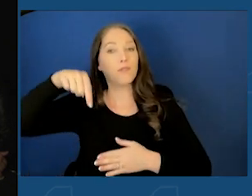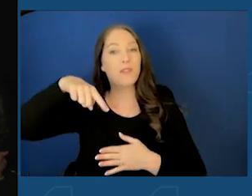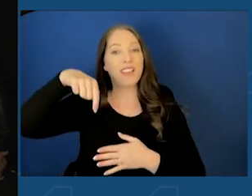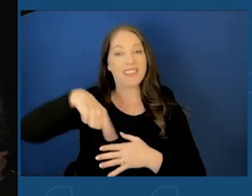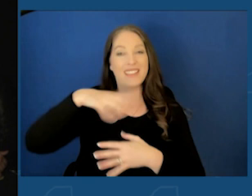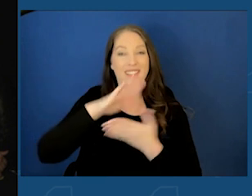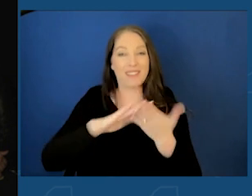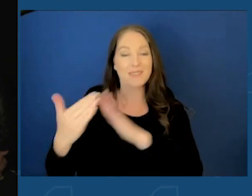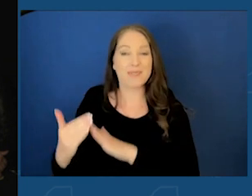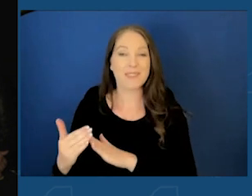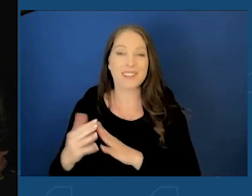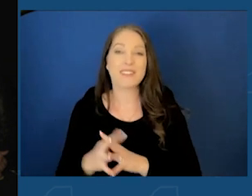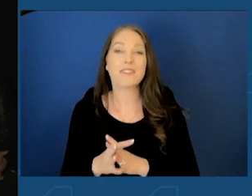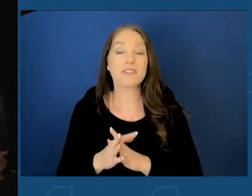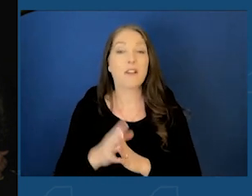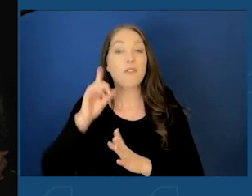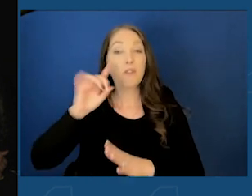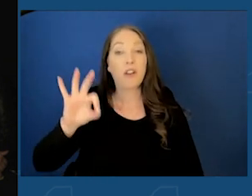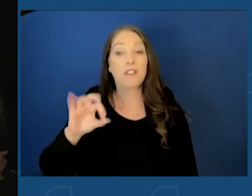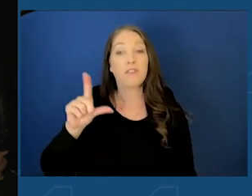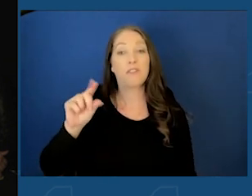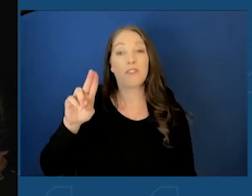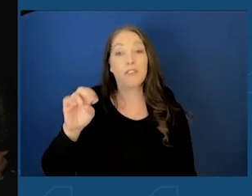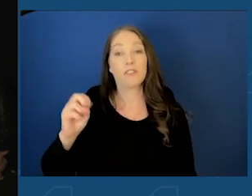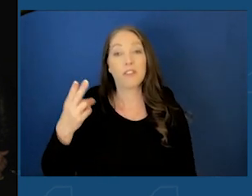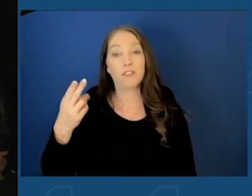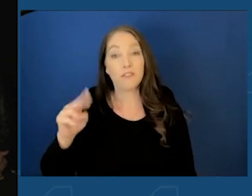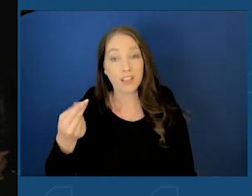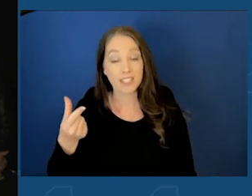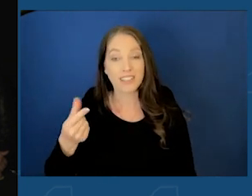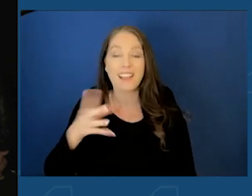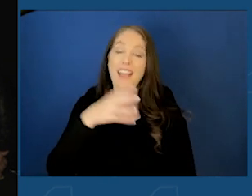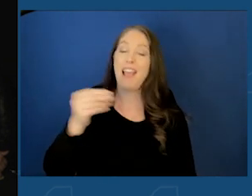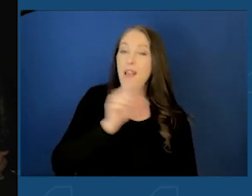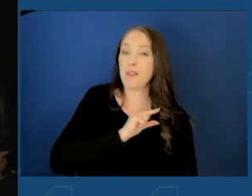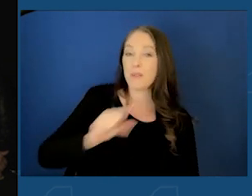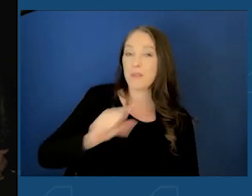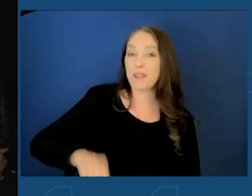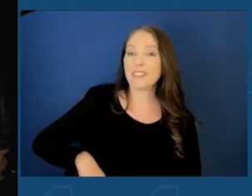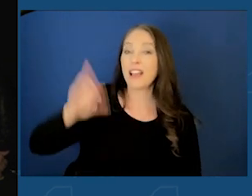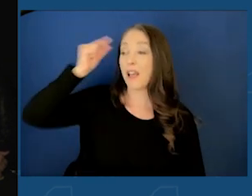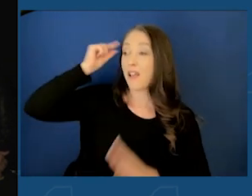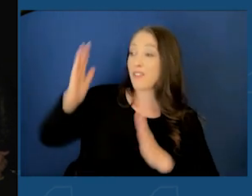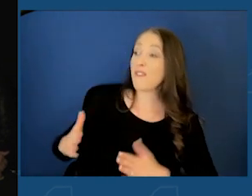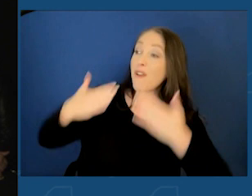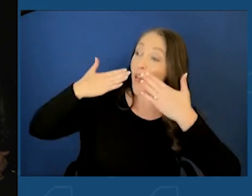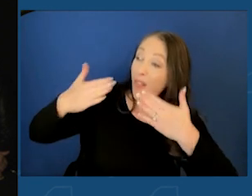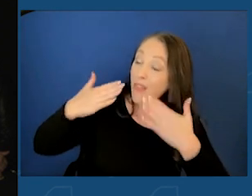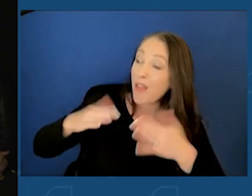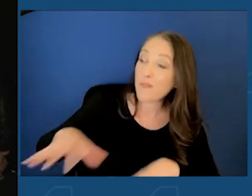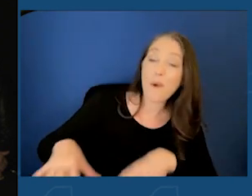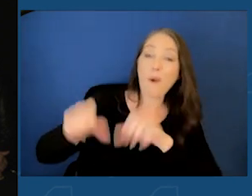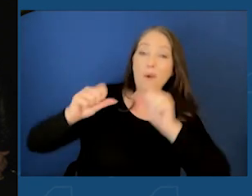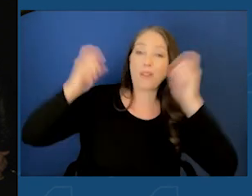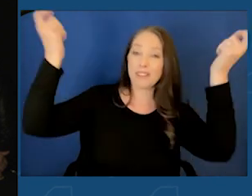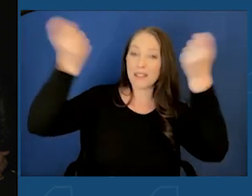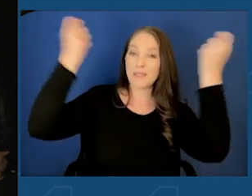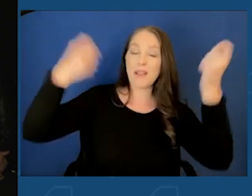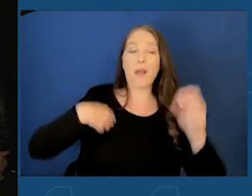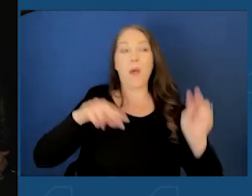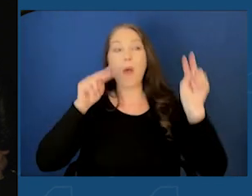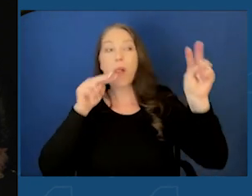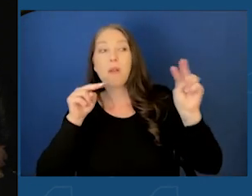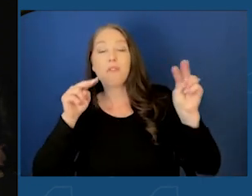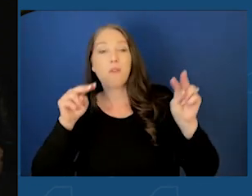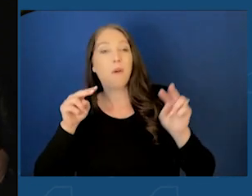of Queens. And Governor, thank you again for hosting this lovely celebration. I look forward to having you next year when we celebrate the Year of the